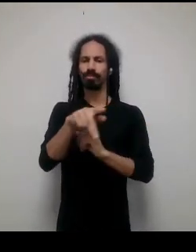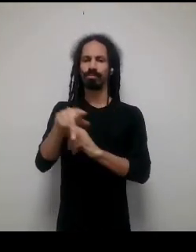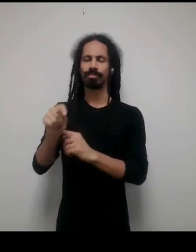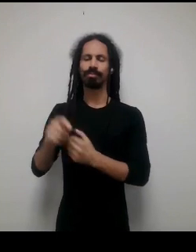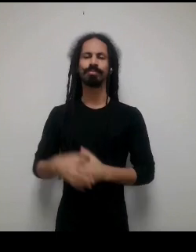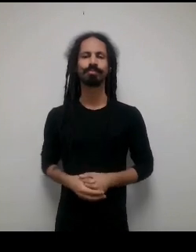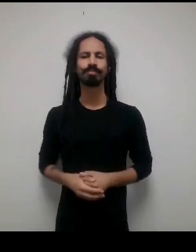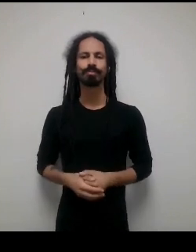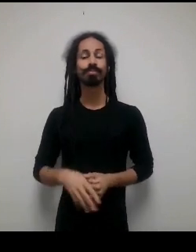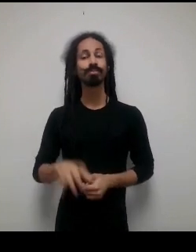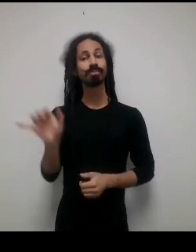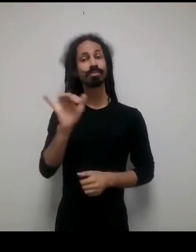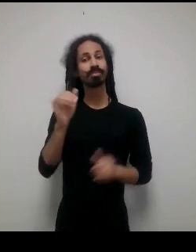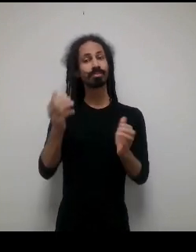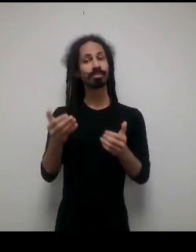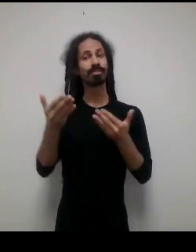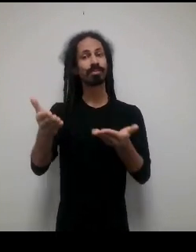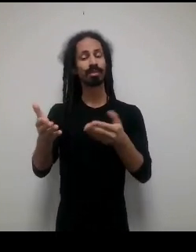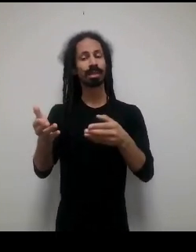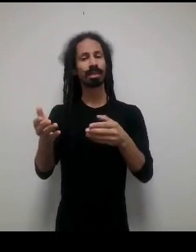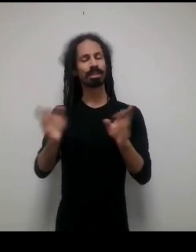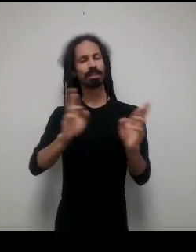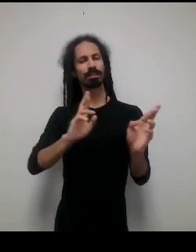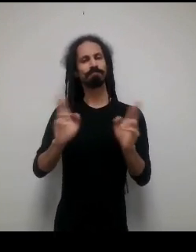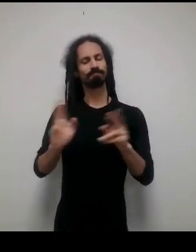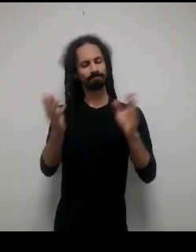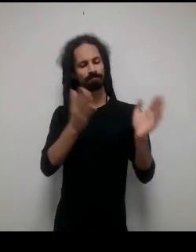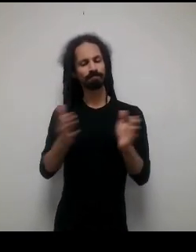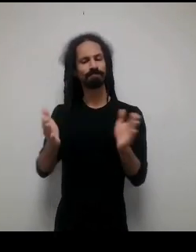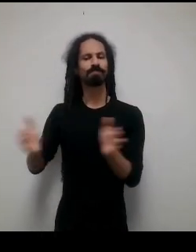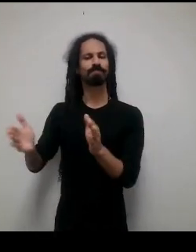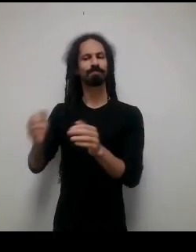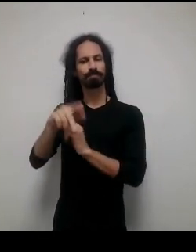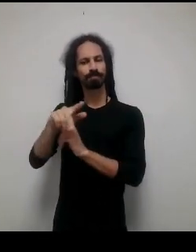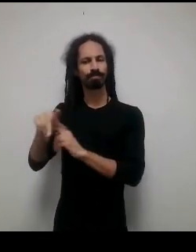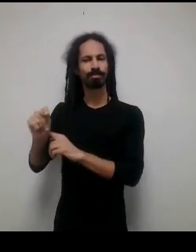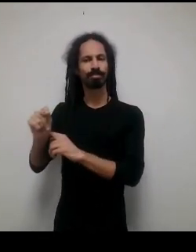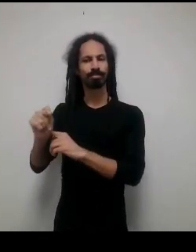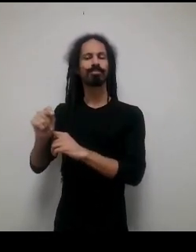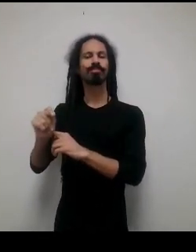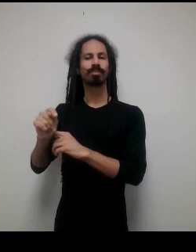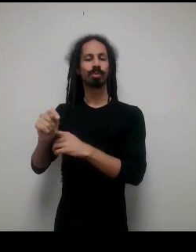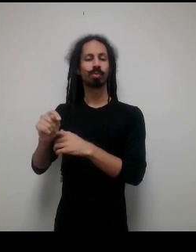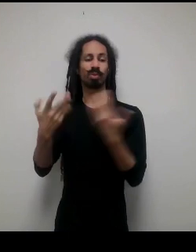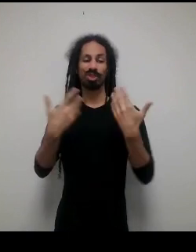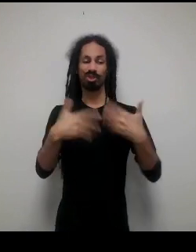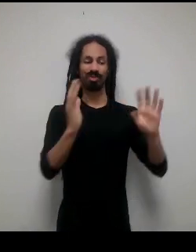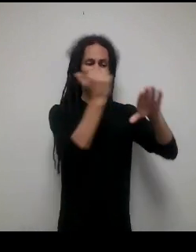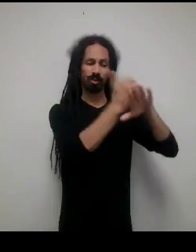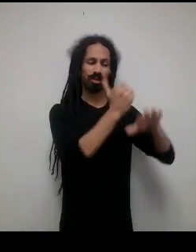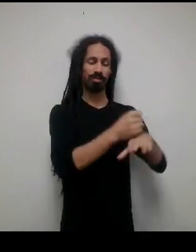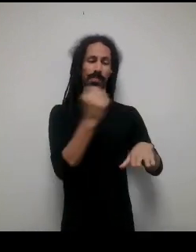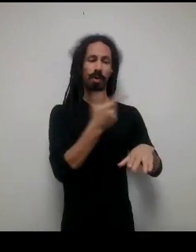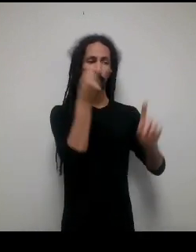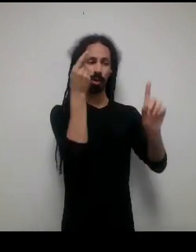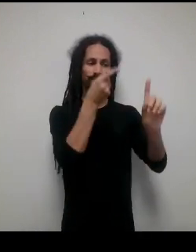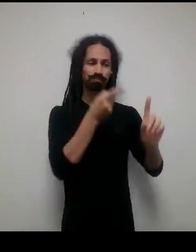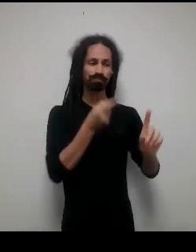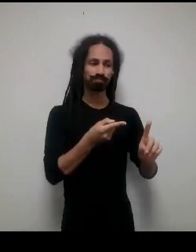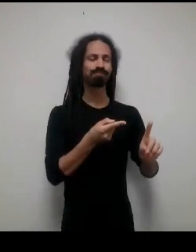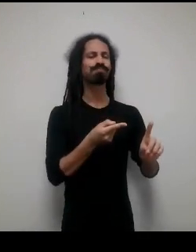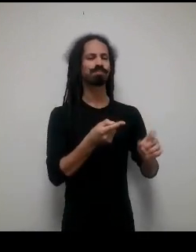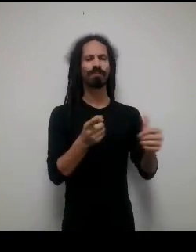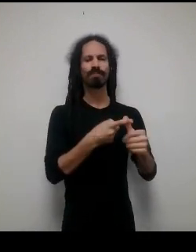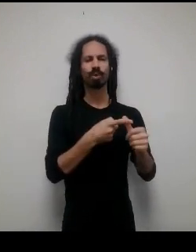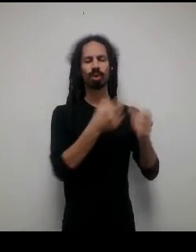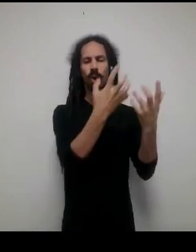also recommend to prepare your PowerPoint slides after you have determined and organized your message as opposed to diving right in. Again, this will